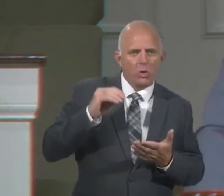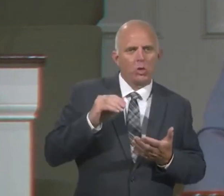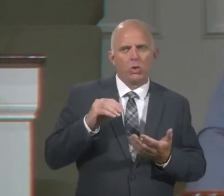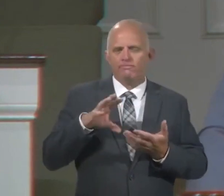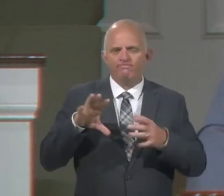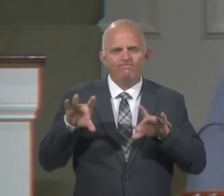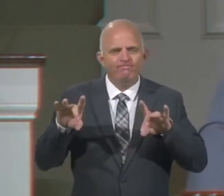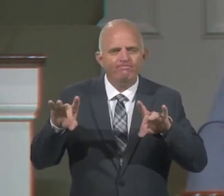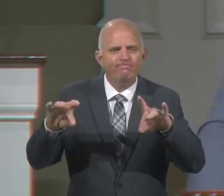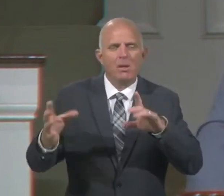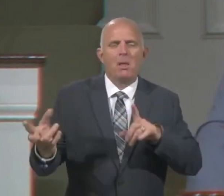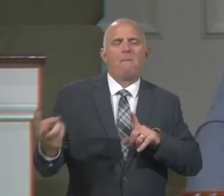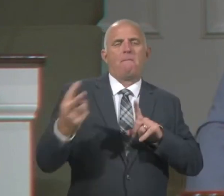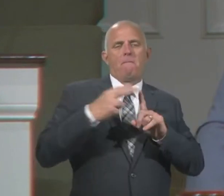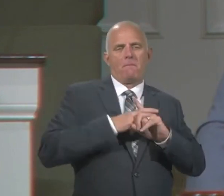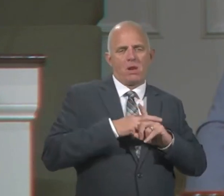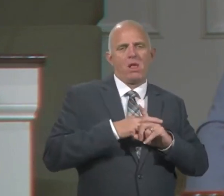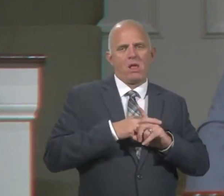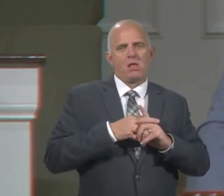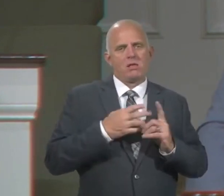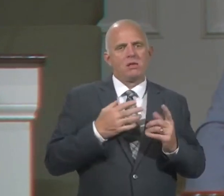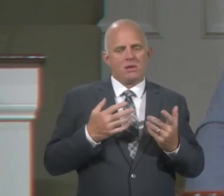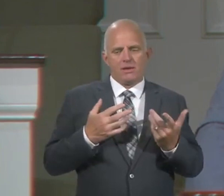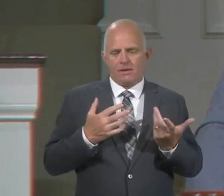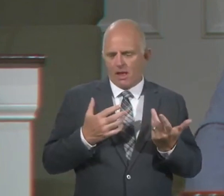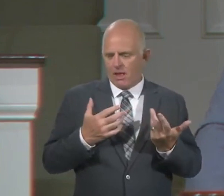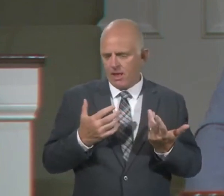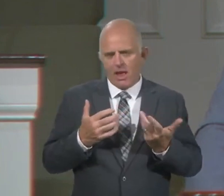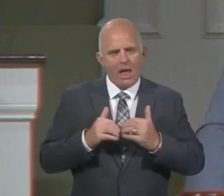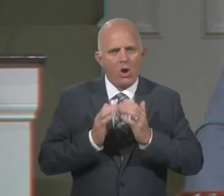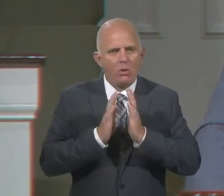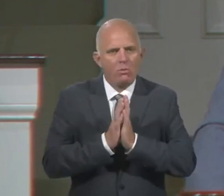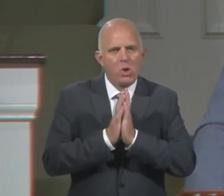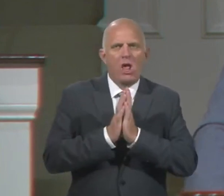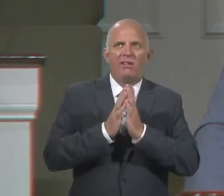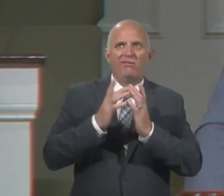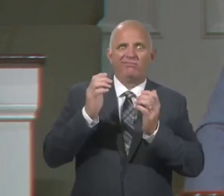How can we pray with eternity in view?